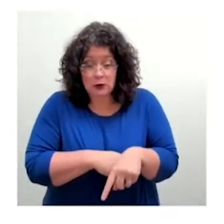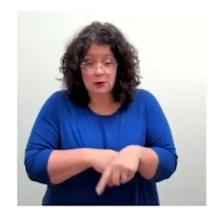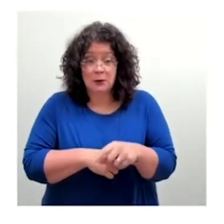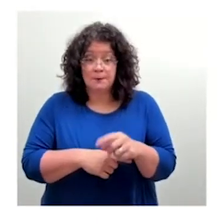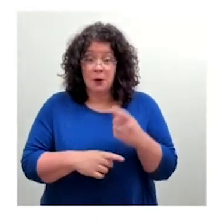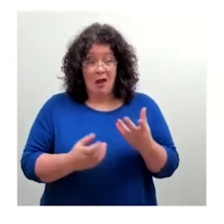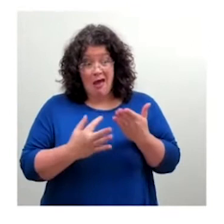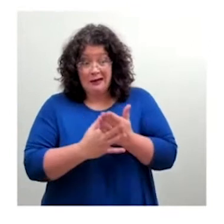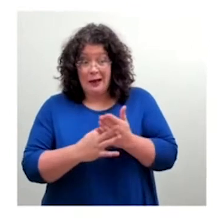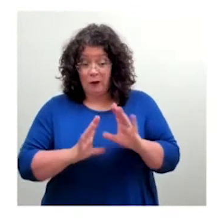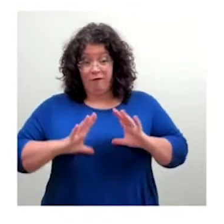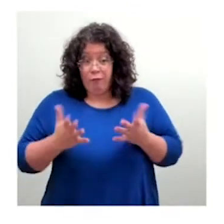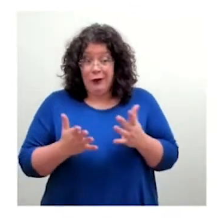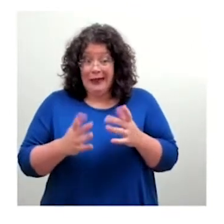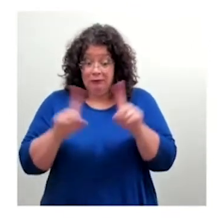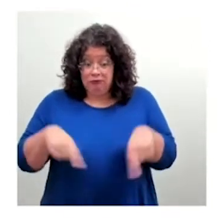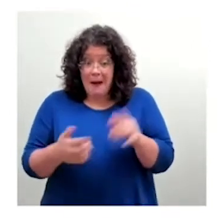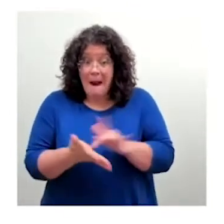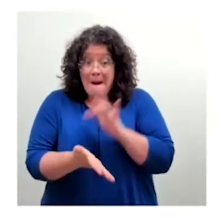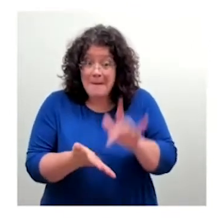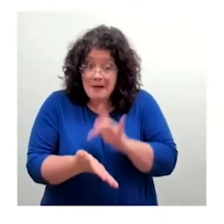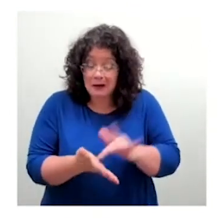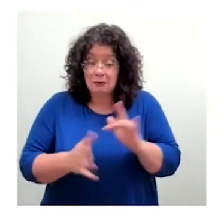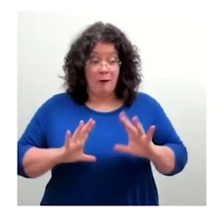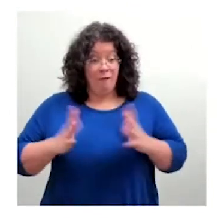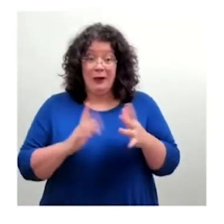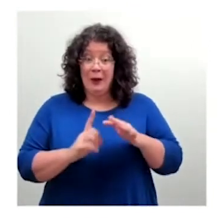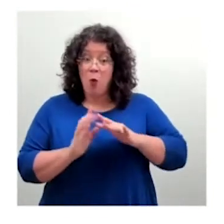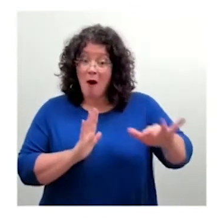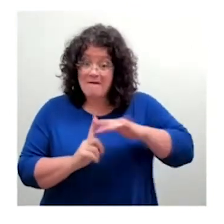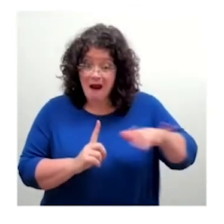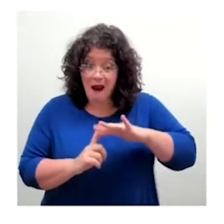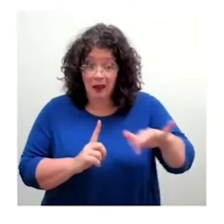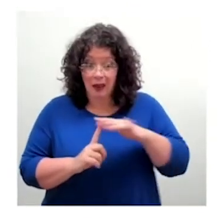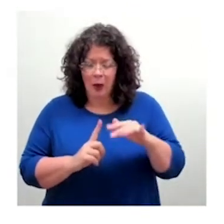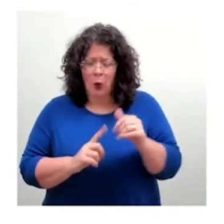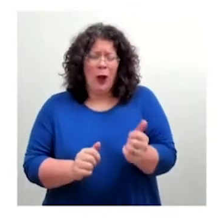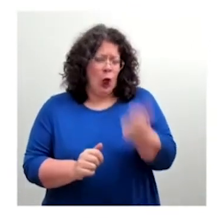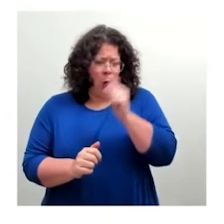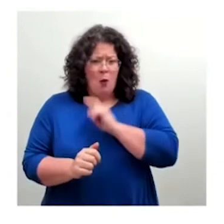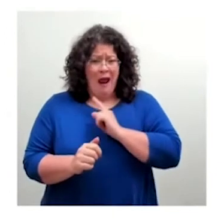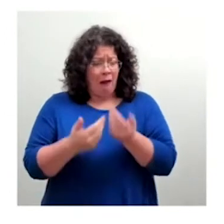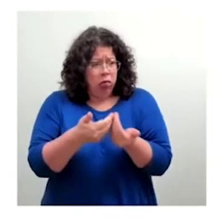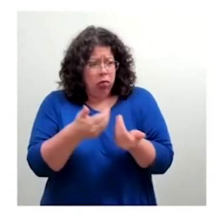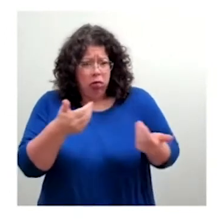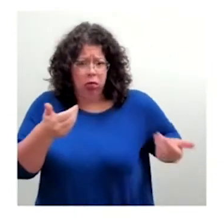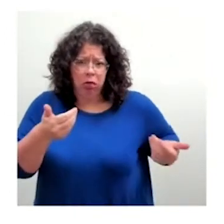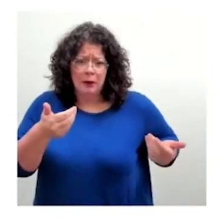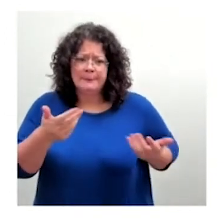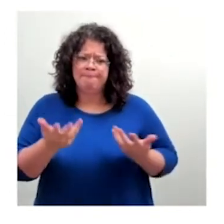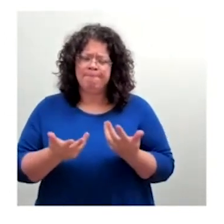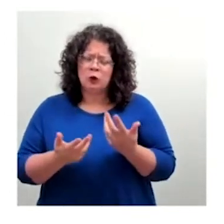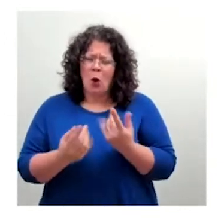accessibility was at the forefront, and what the city was doing was fully and inclusive of people with disabilities, because we didn't want to leave anyone